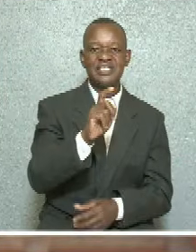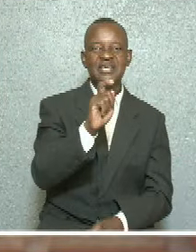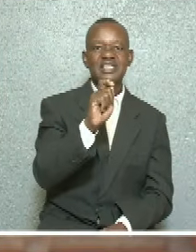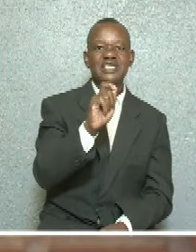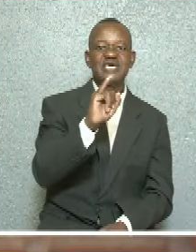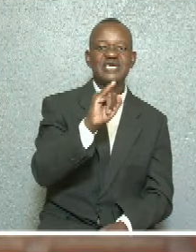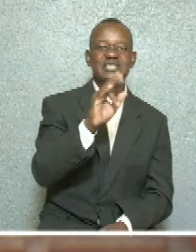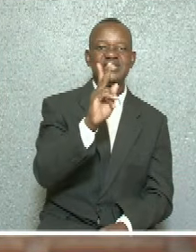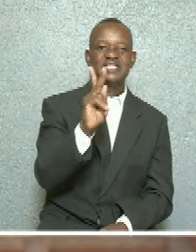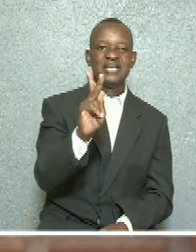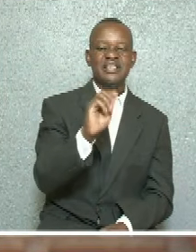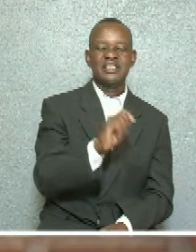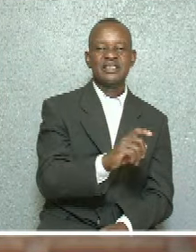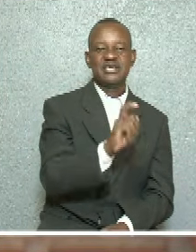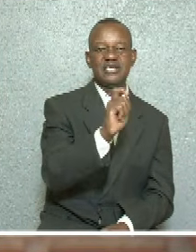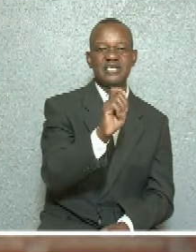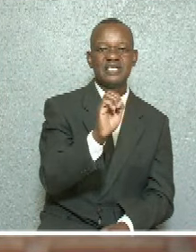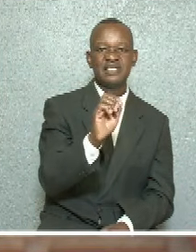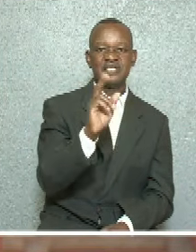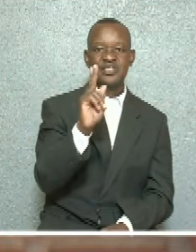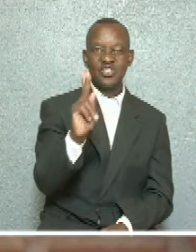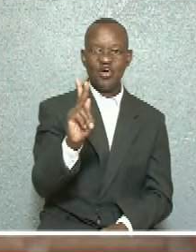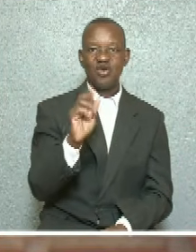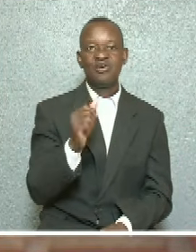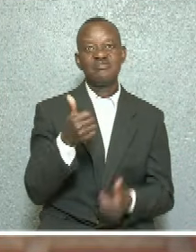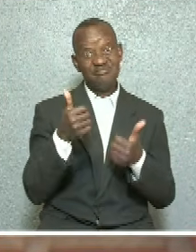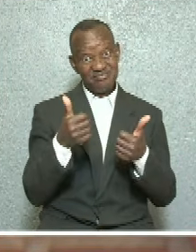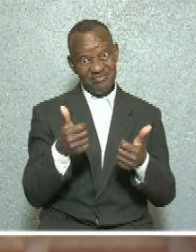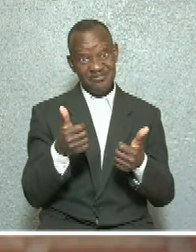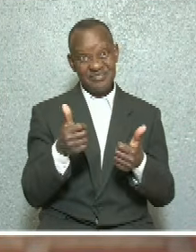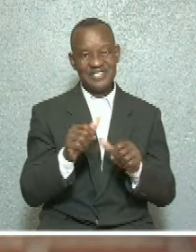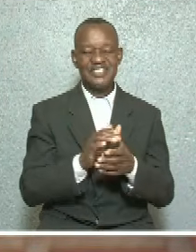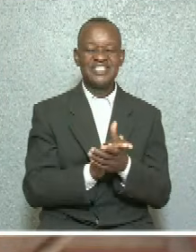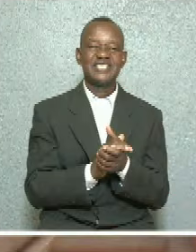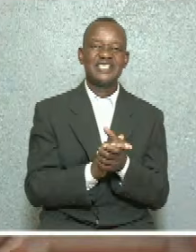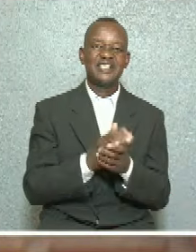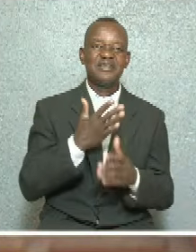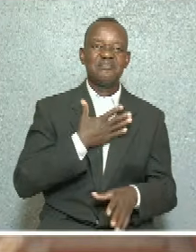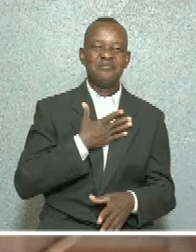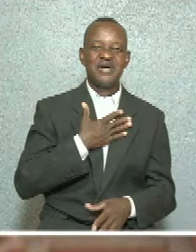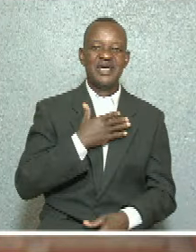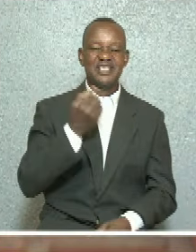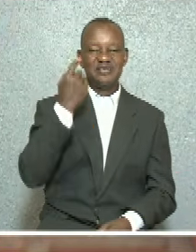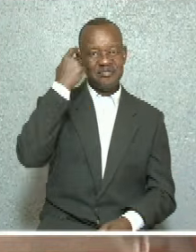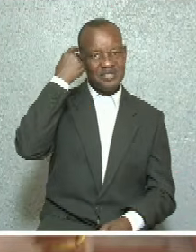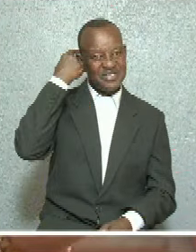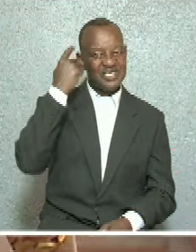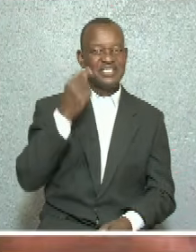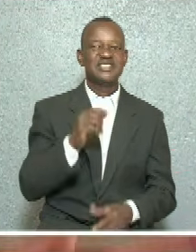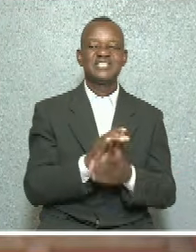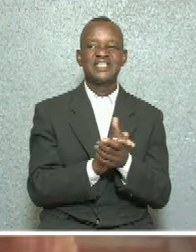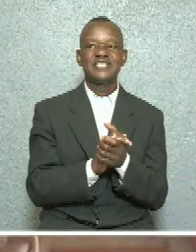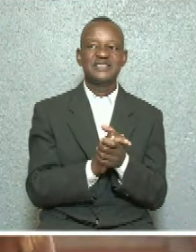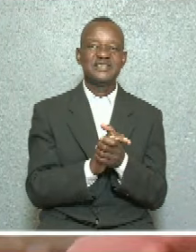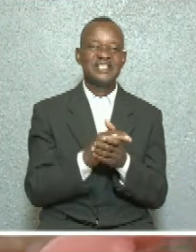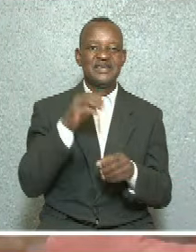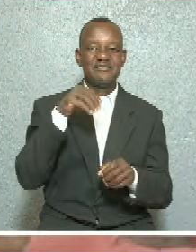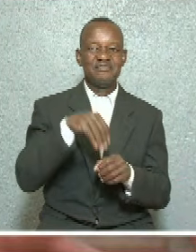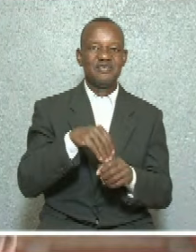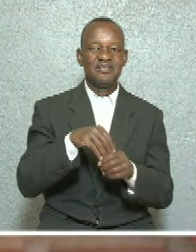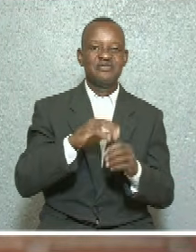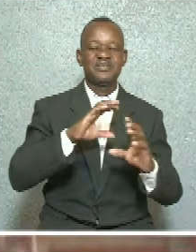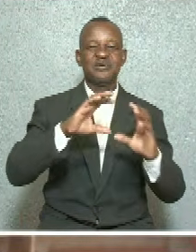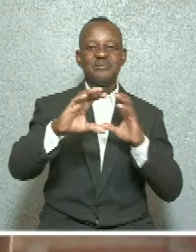Okay, you can put your arms down. So my ministry deals with those things that communicate, such as